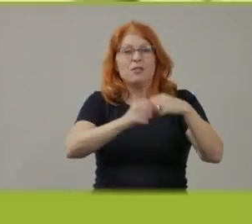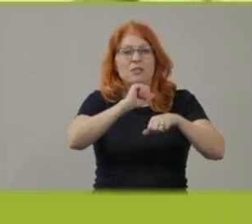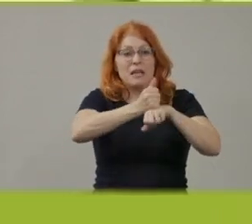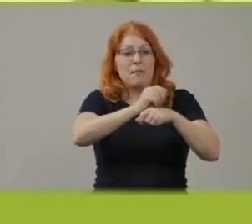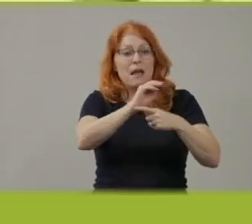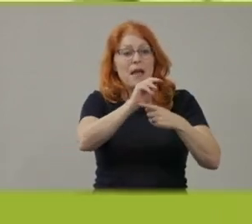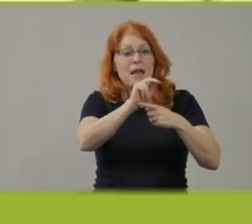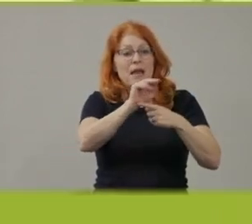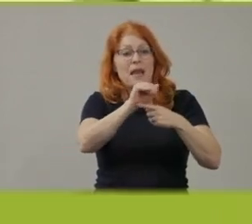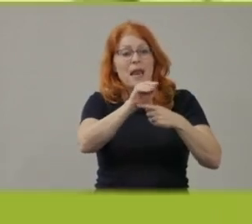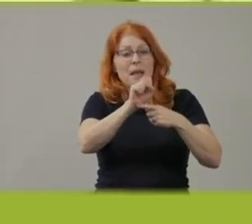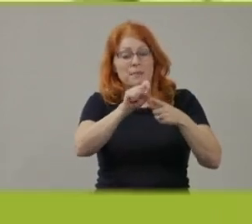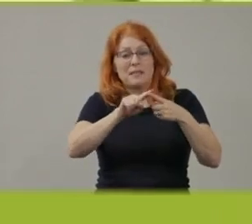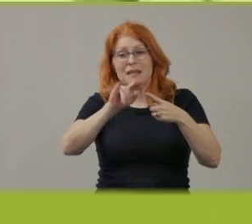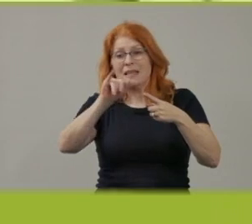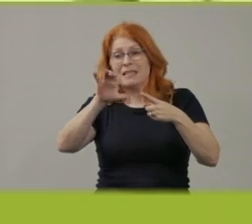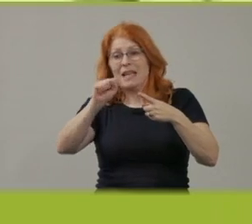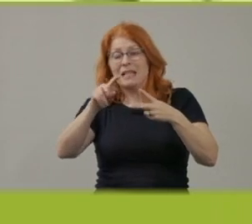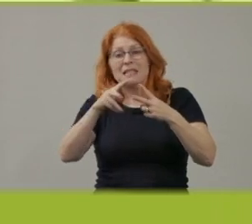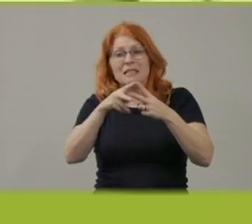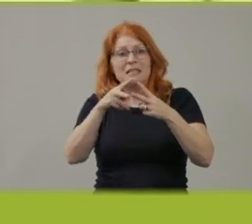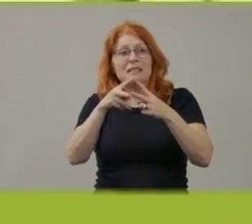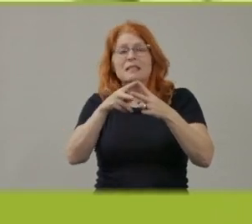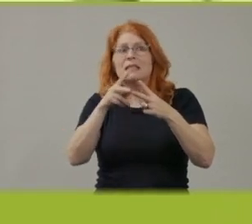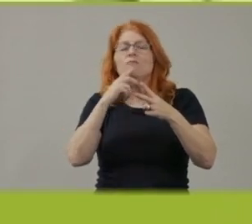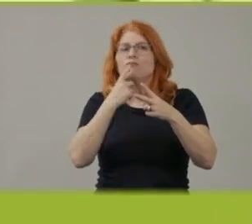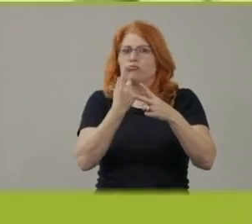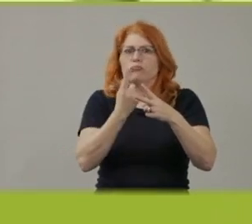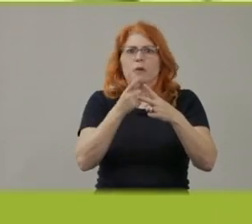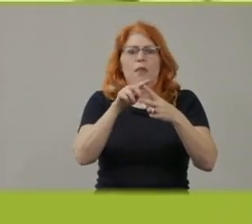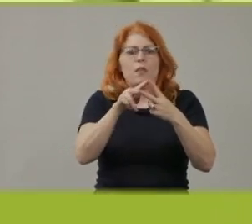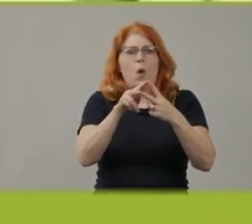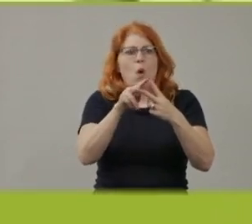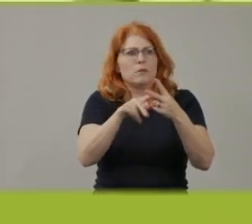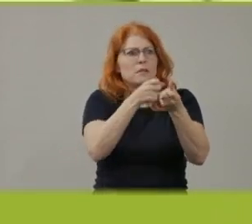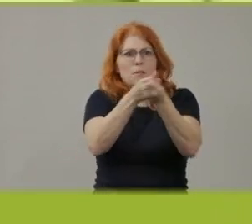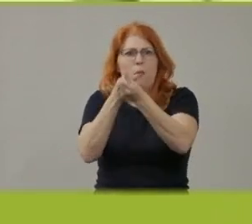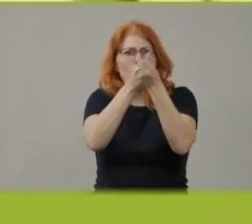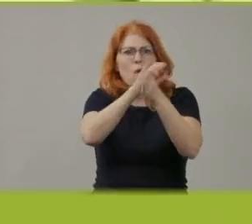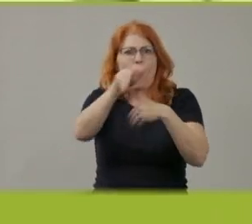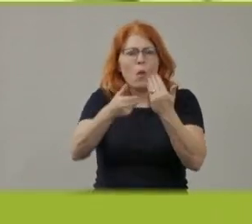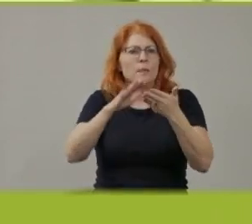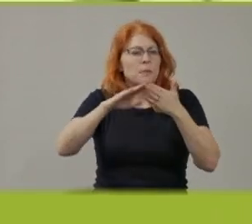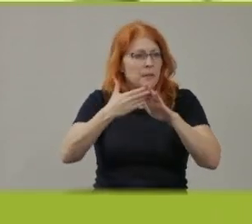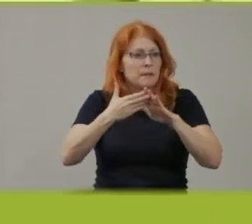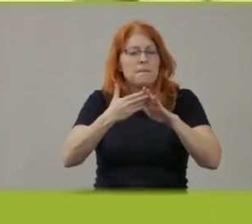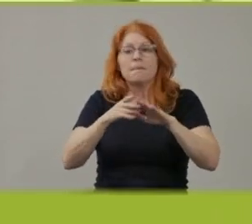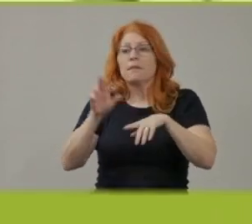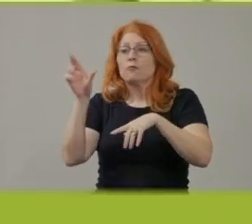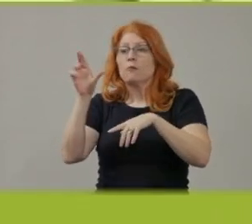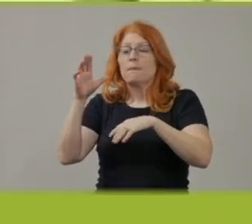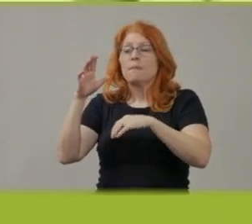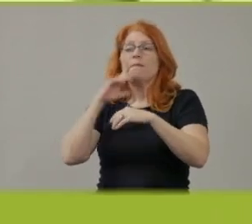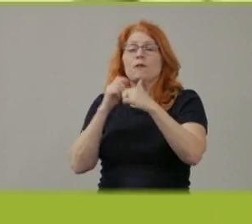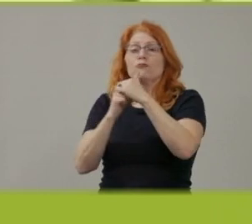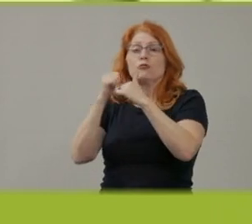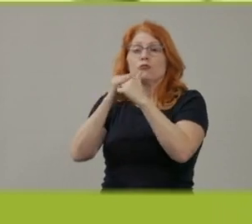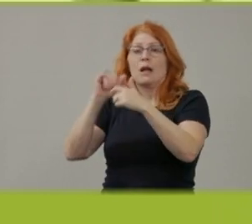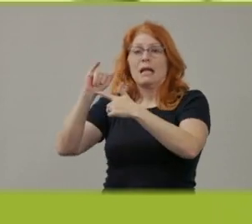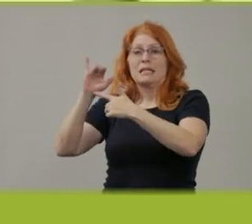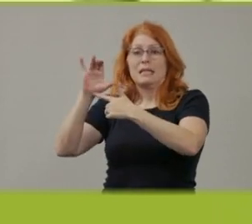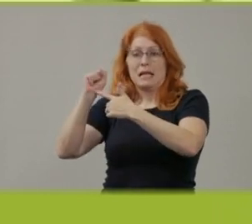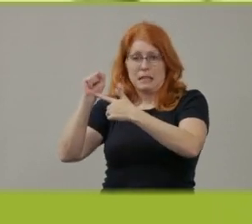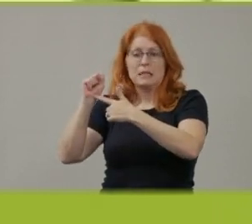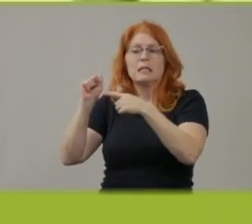that, we support the whole community. There's a picture on the right, and that's got our structure of ICS. There's a